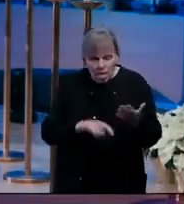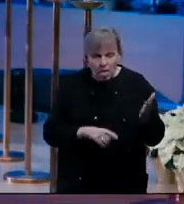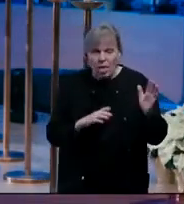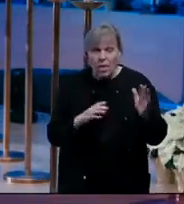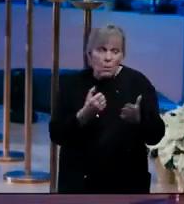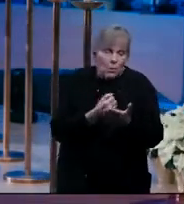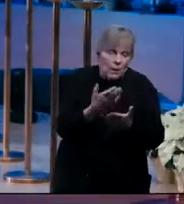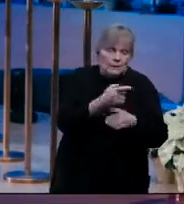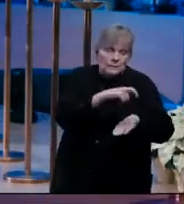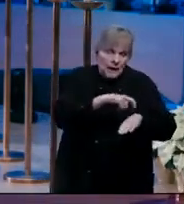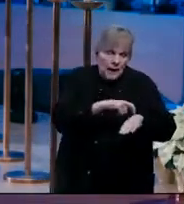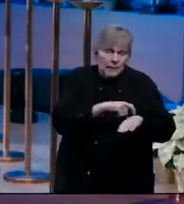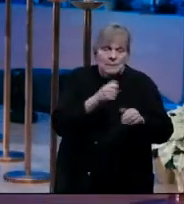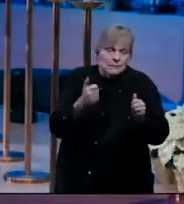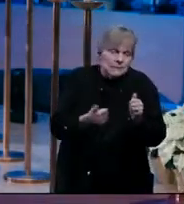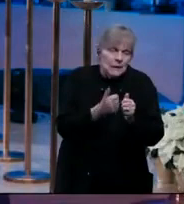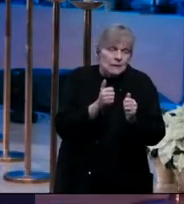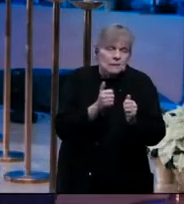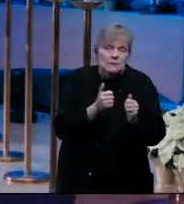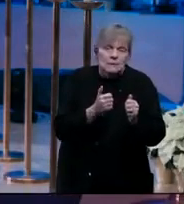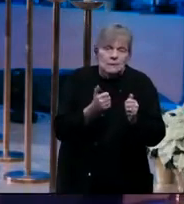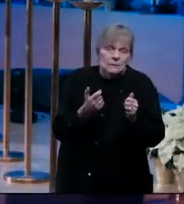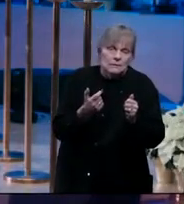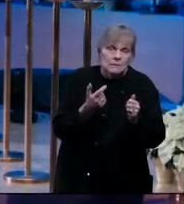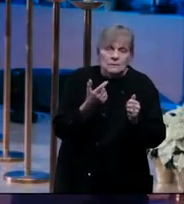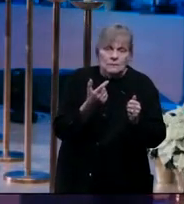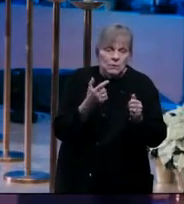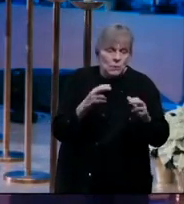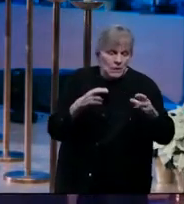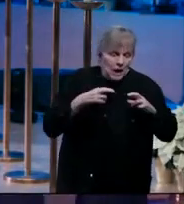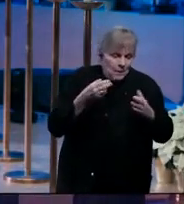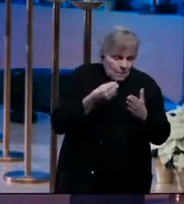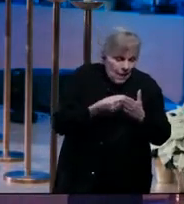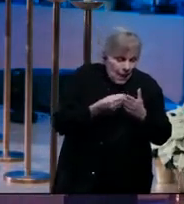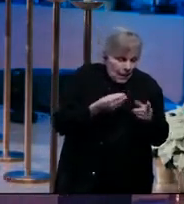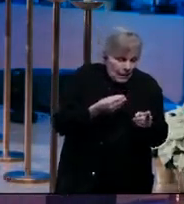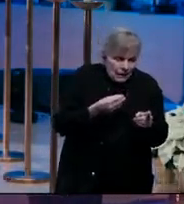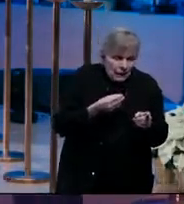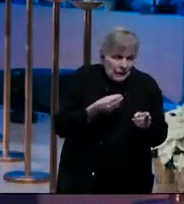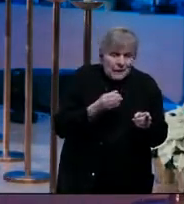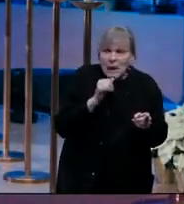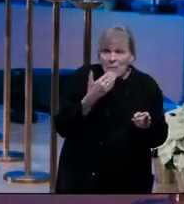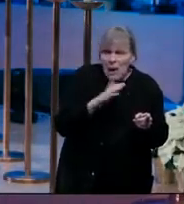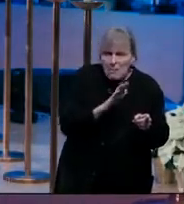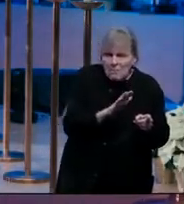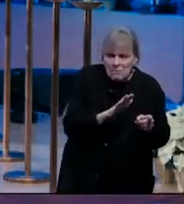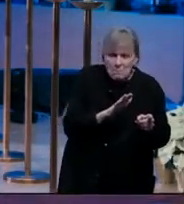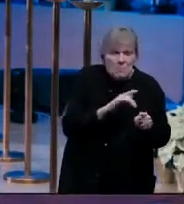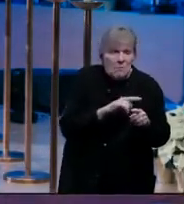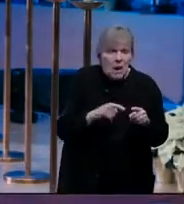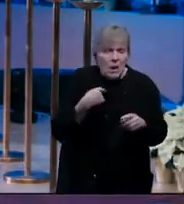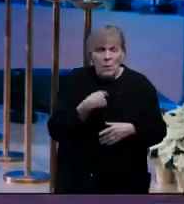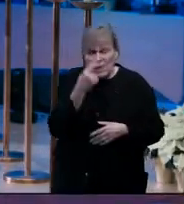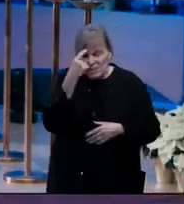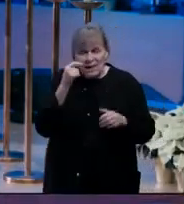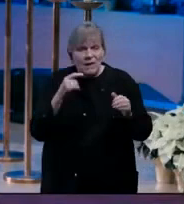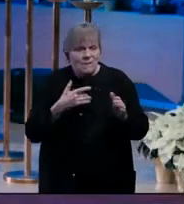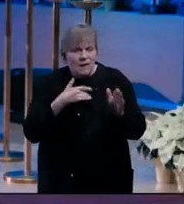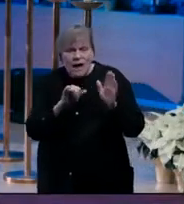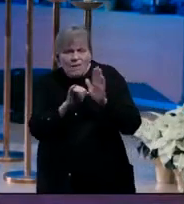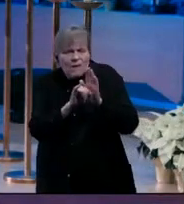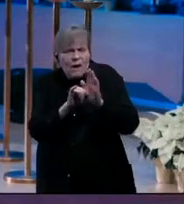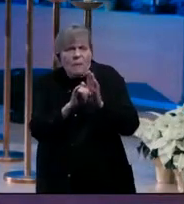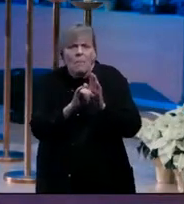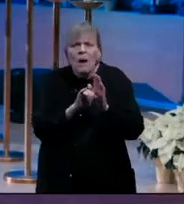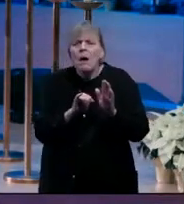we're wasting our time chasing our tails, looking at our retirement funds, and none of this is bad, and where we're thinking that we can find identity